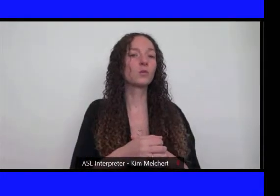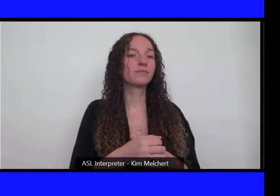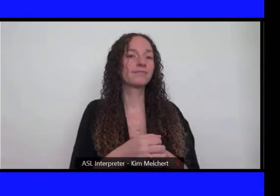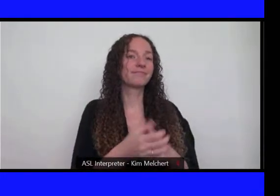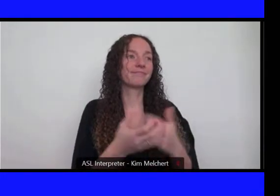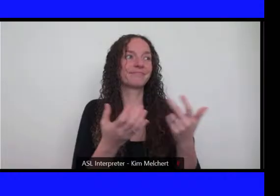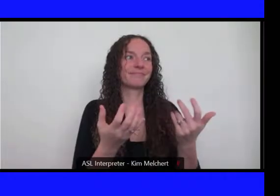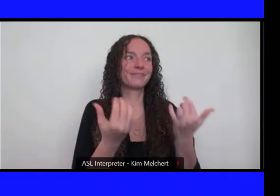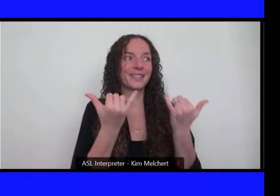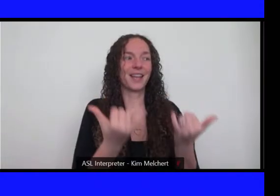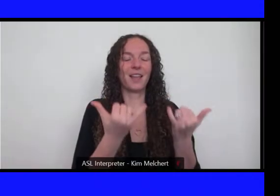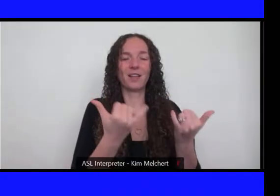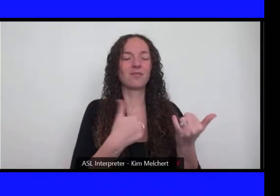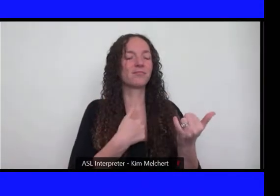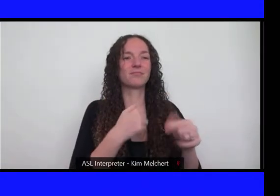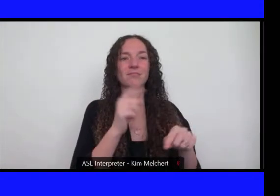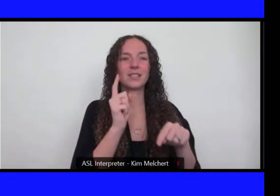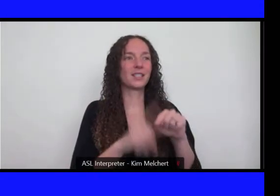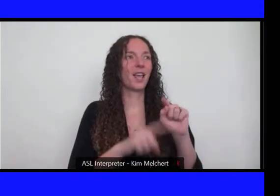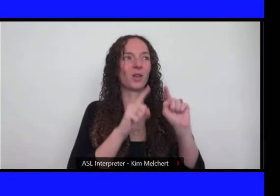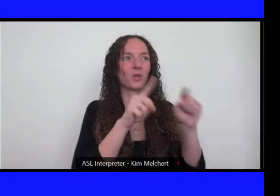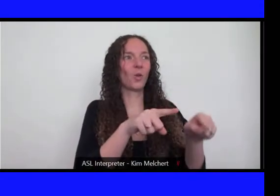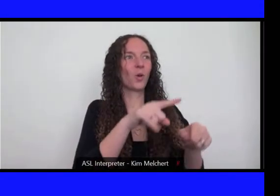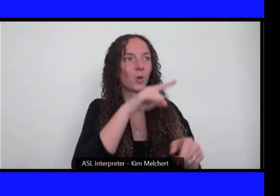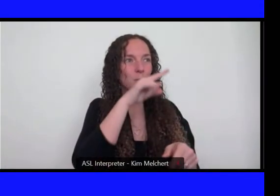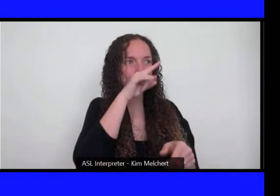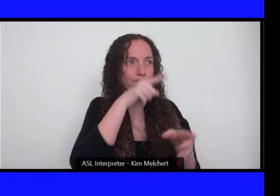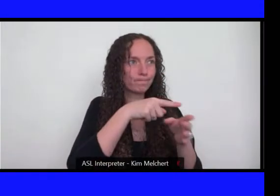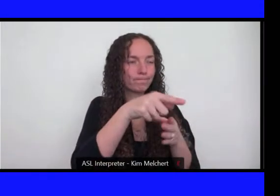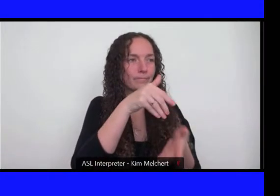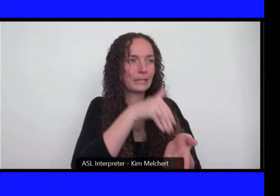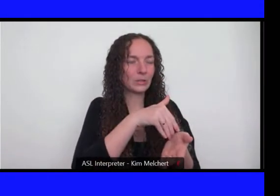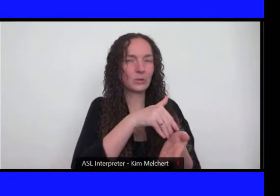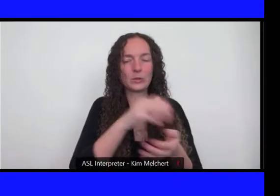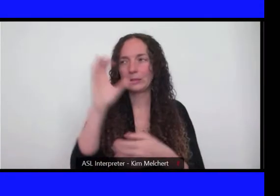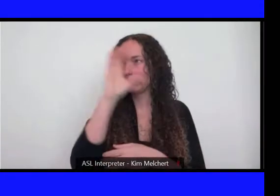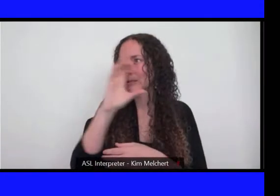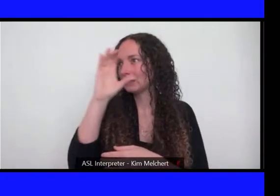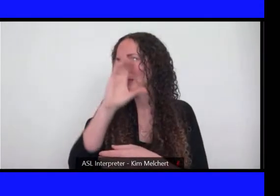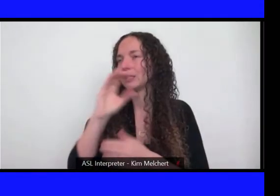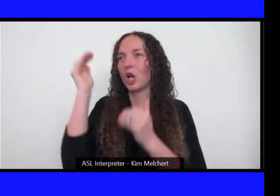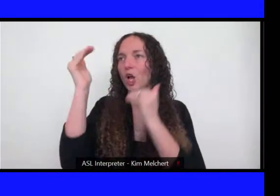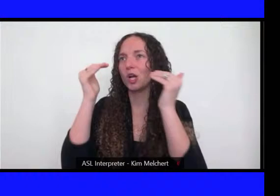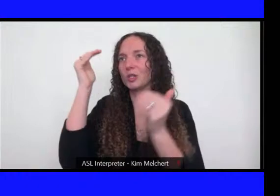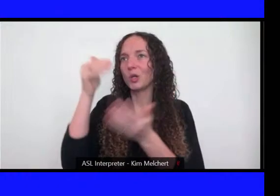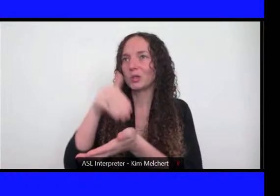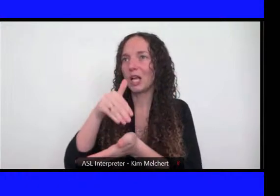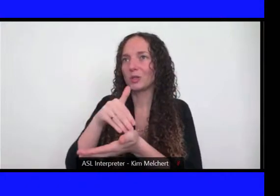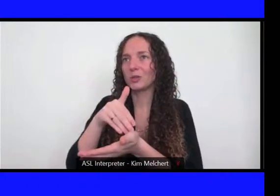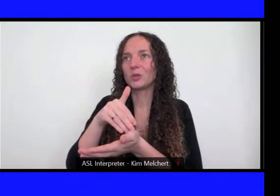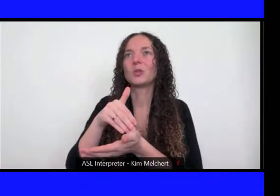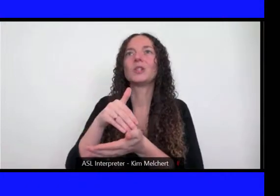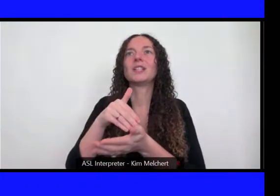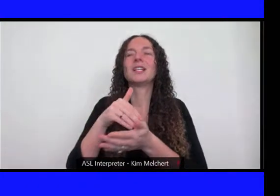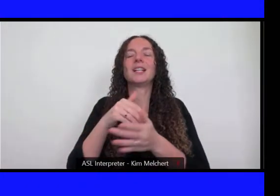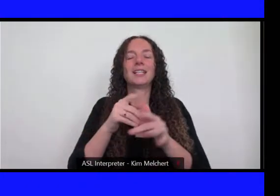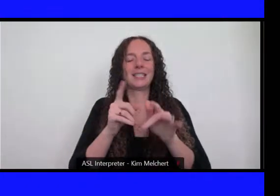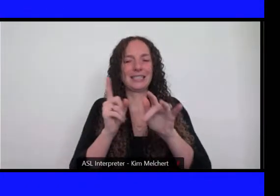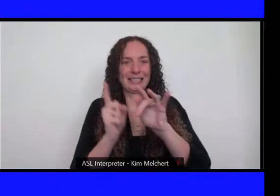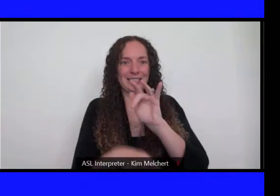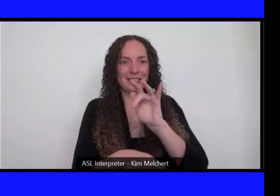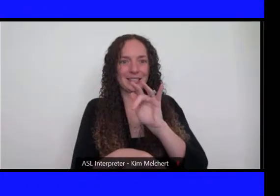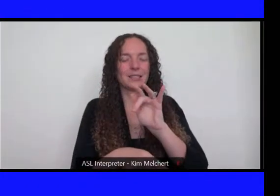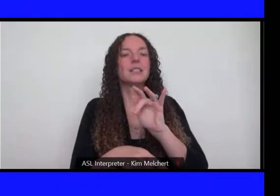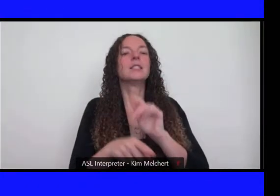transition planning. So we're hoping that that's something we can really think about how to improve upon. Nicola, that's really an issue,